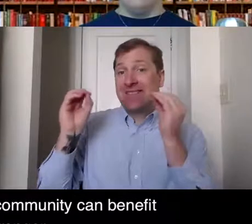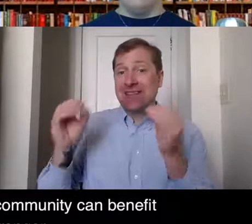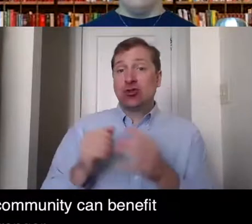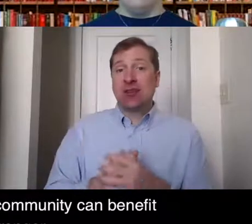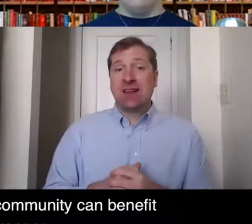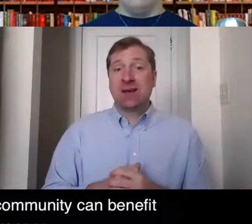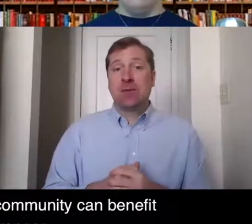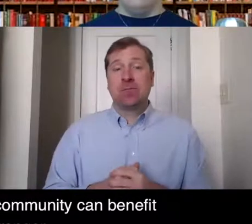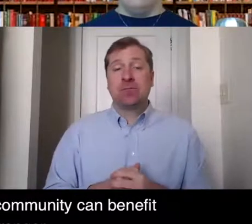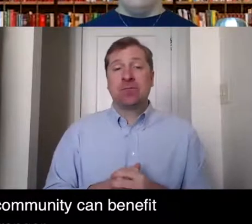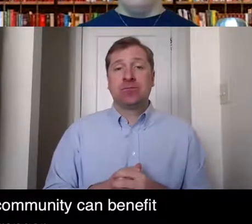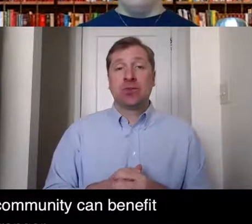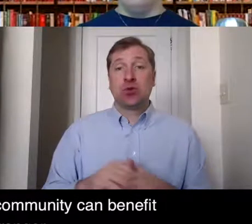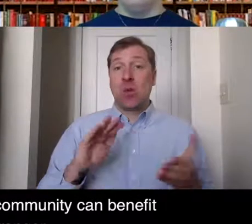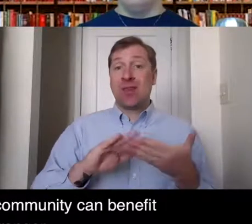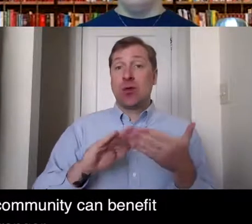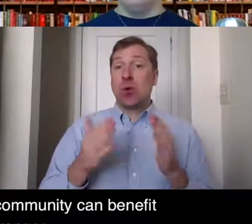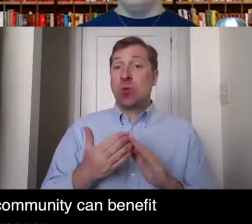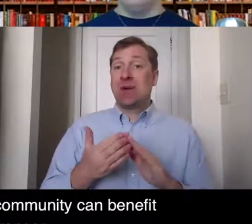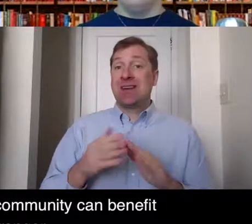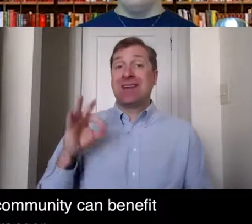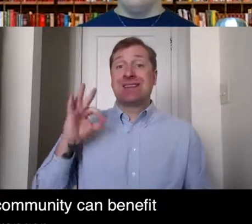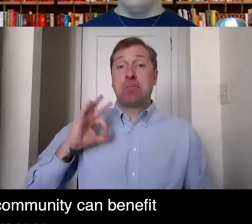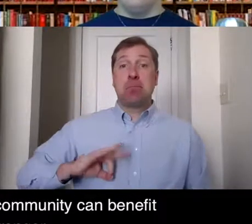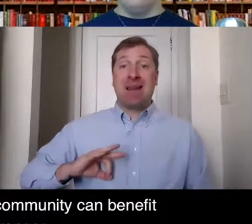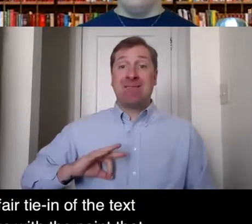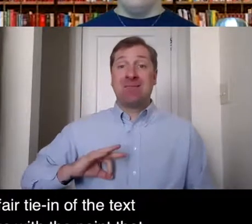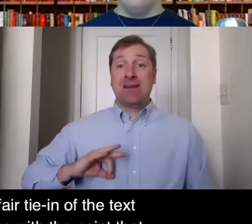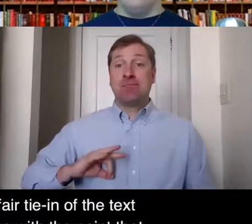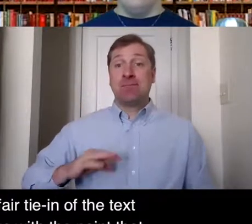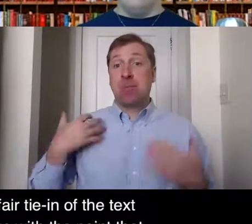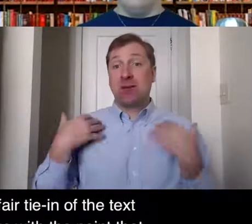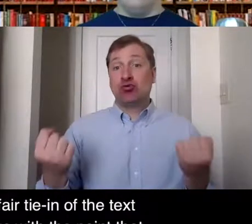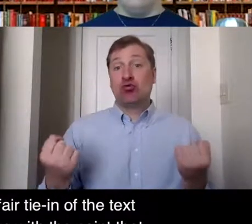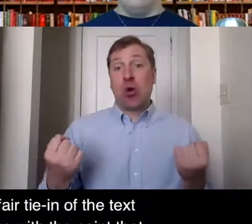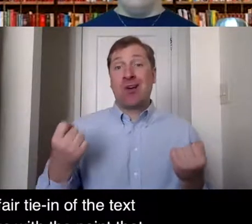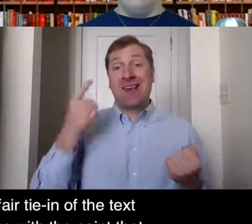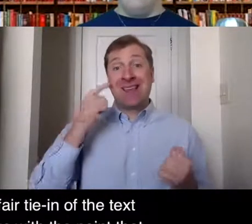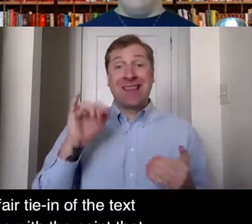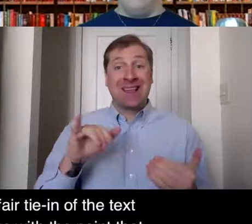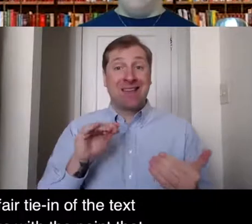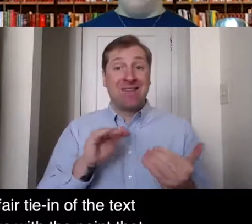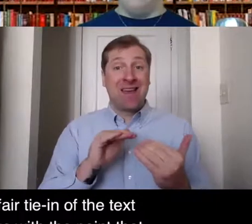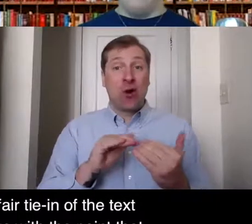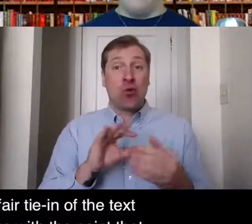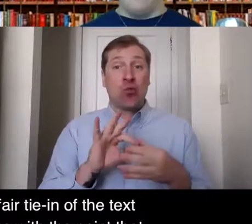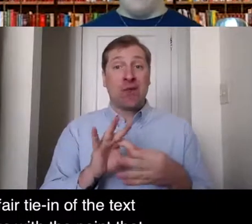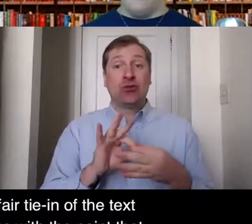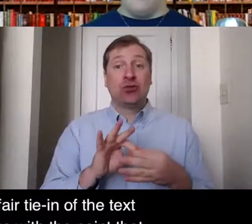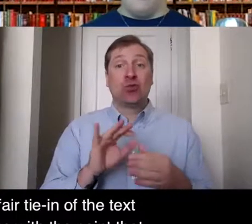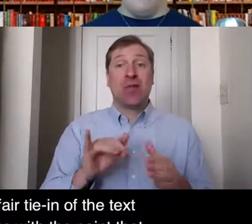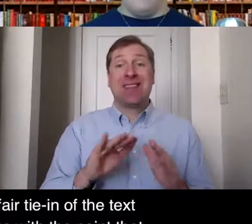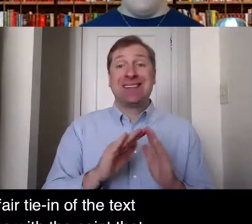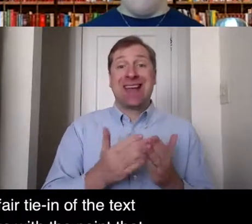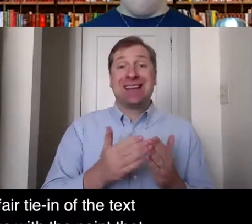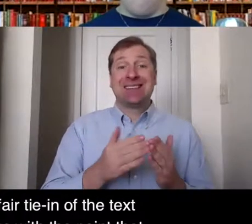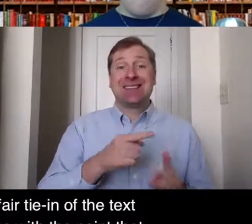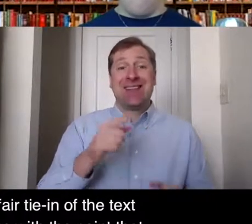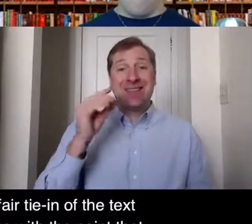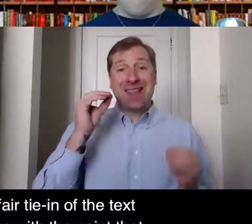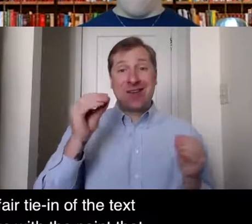that the community can benefit and be stronger. Do you think that's a fair tie-in of the text that the rabbi taught